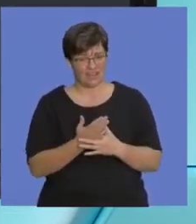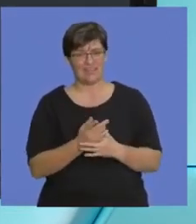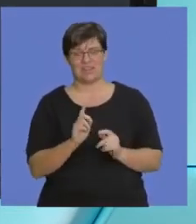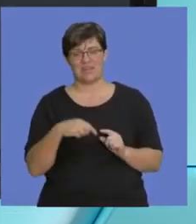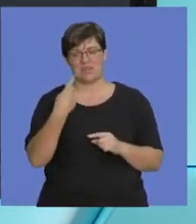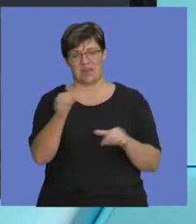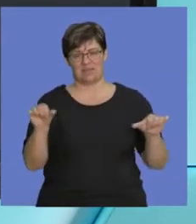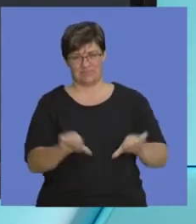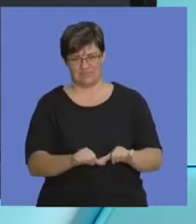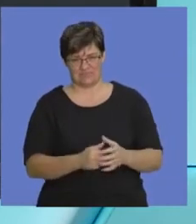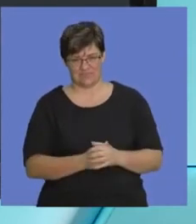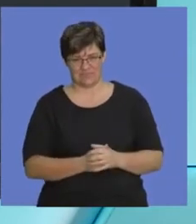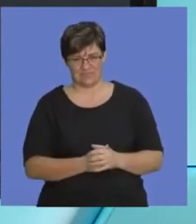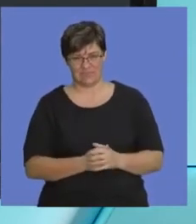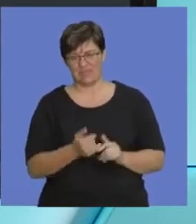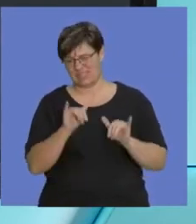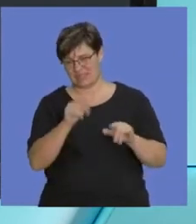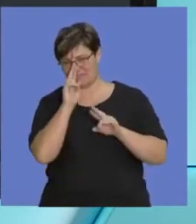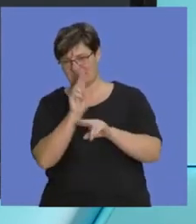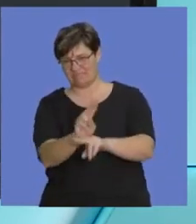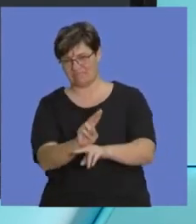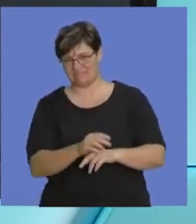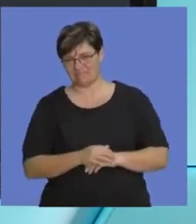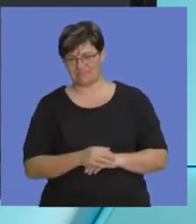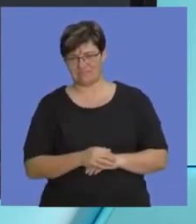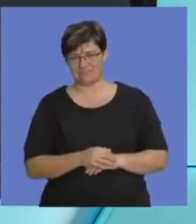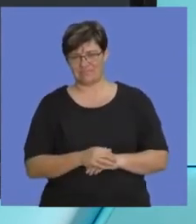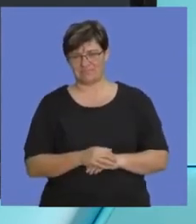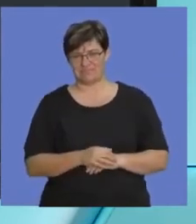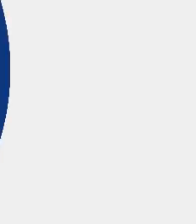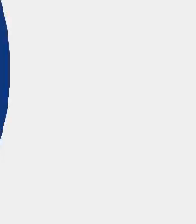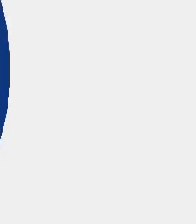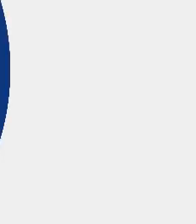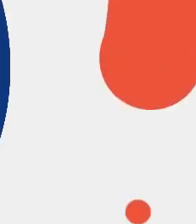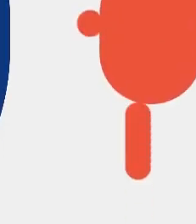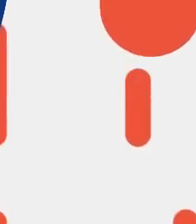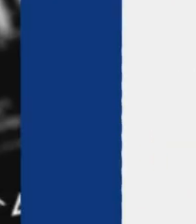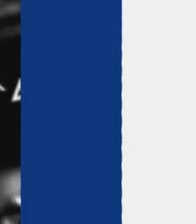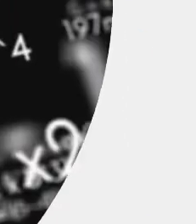me for now. Let's take a quick ad break and I'll be back with some more. Stay tuned.